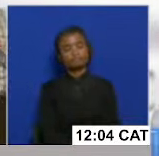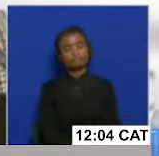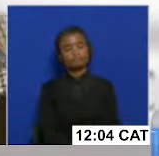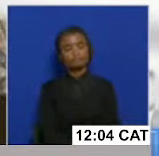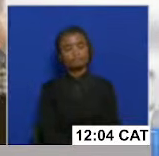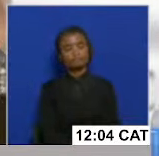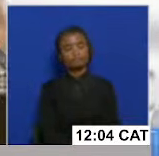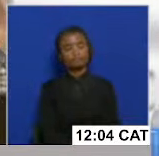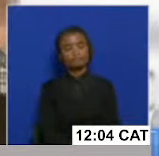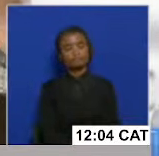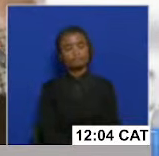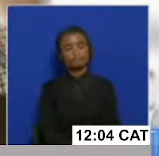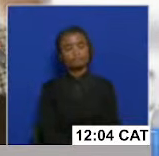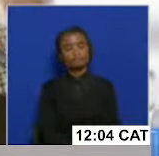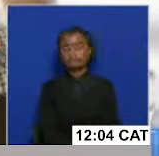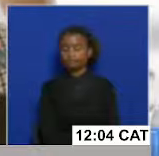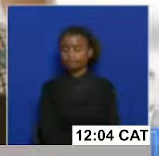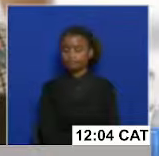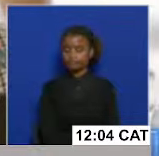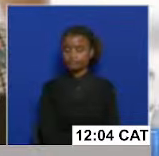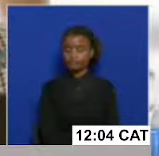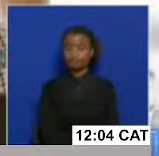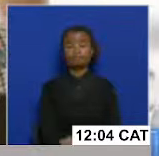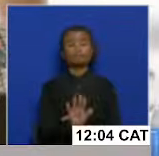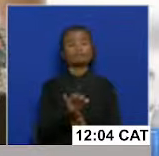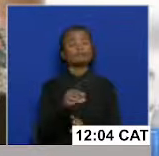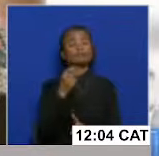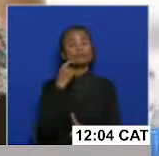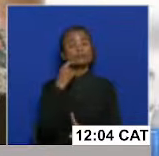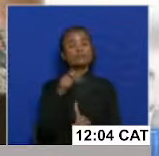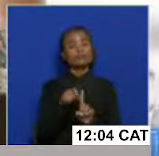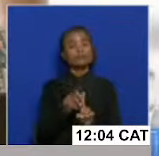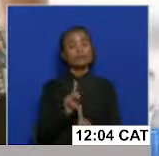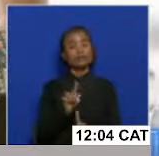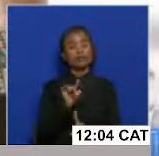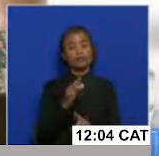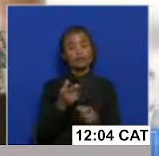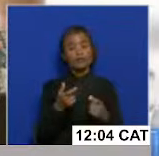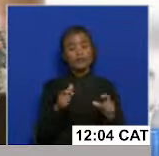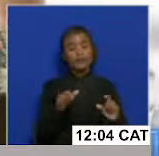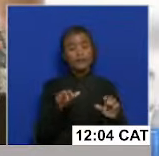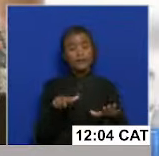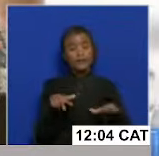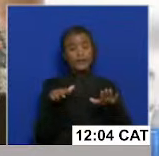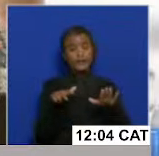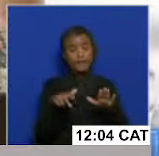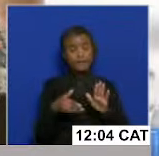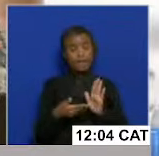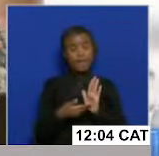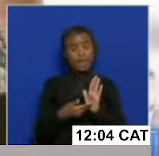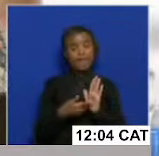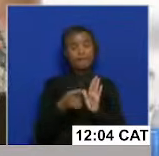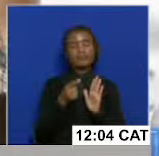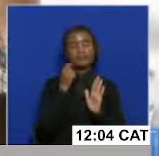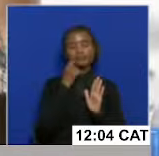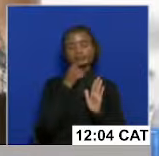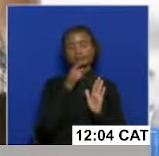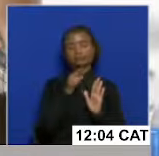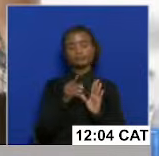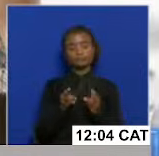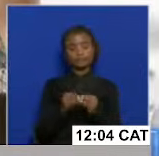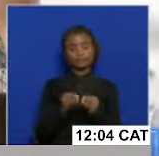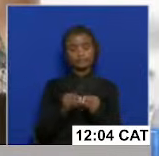Witness K, you indicated in paragraph 18 that soon after that meeting at the car